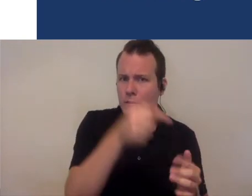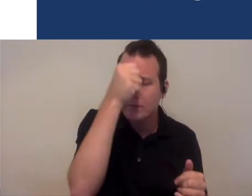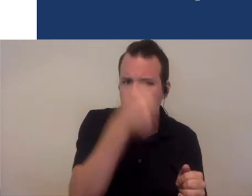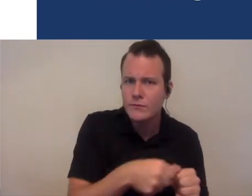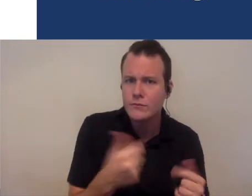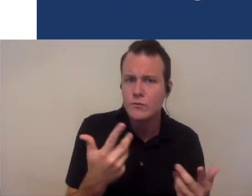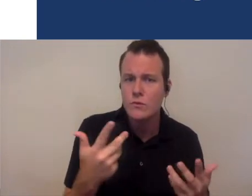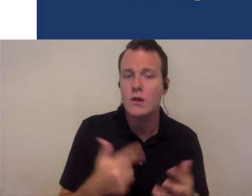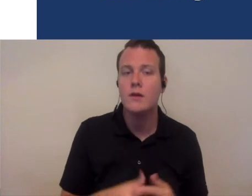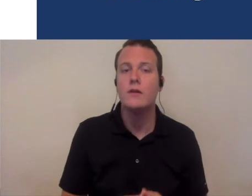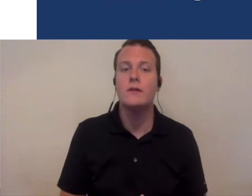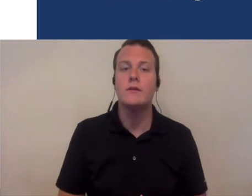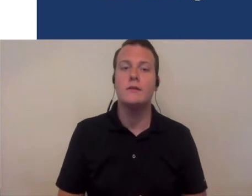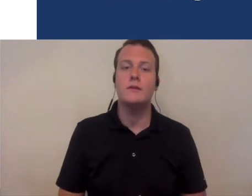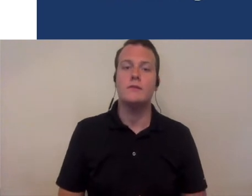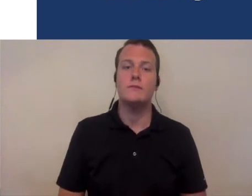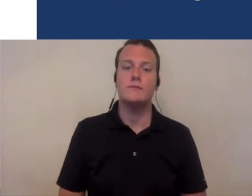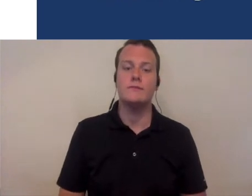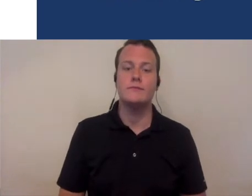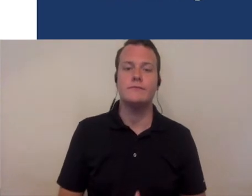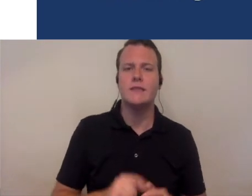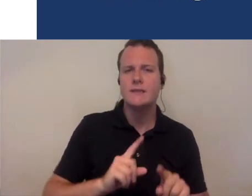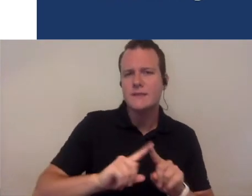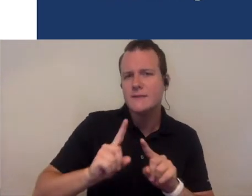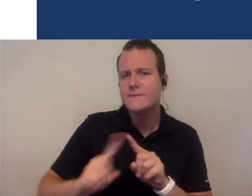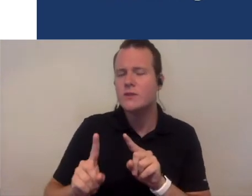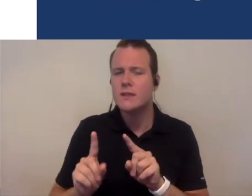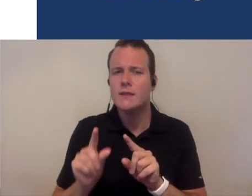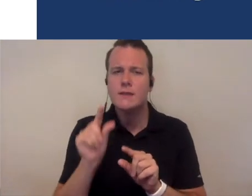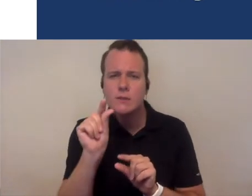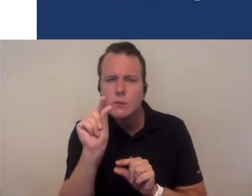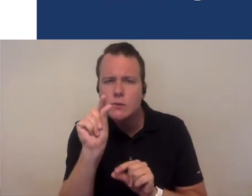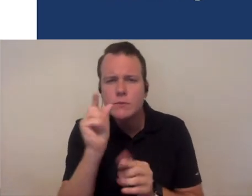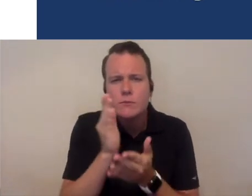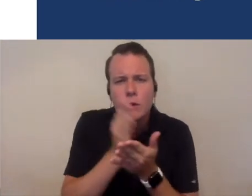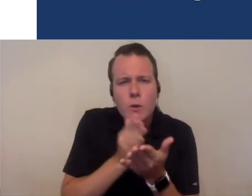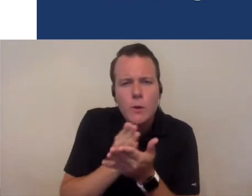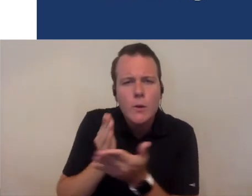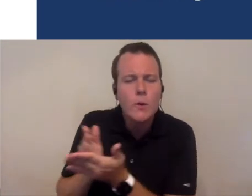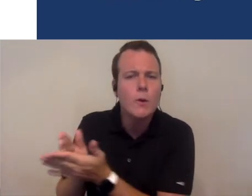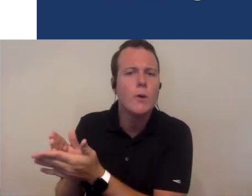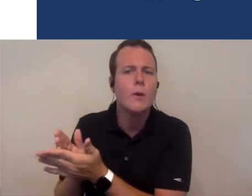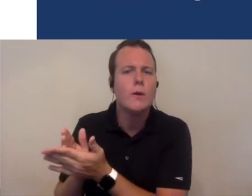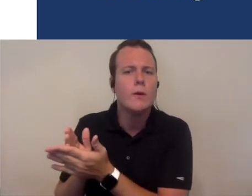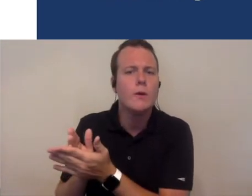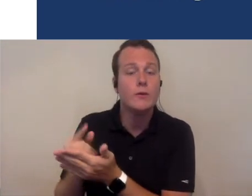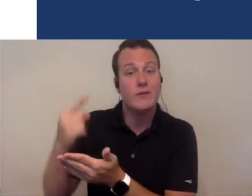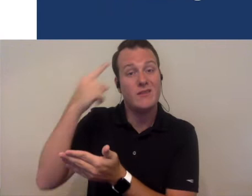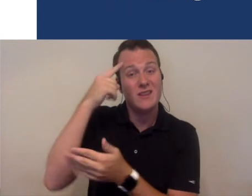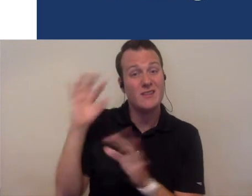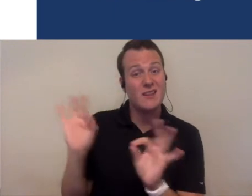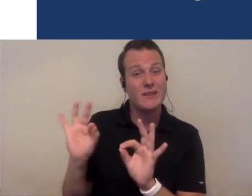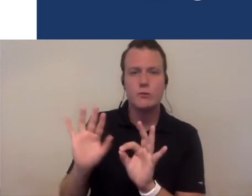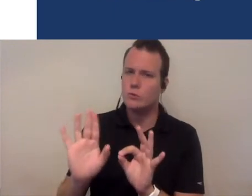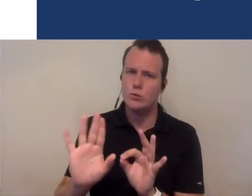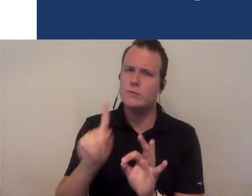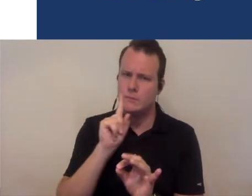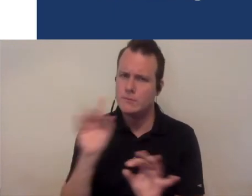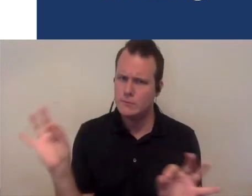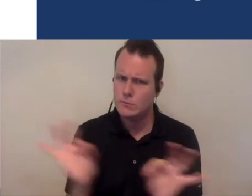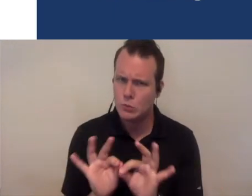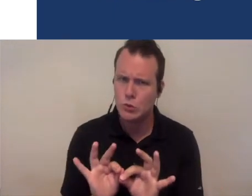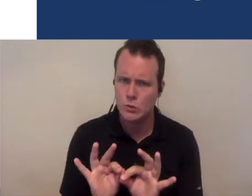it's different little things these different little nuances that will identify you as a brand. So if they see